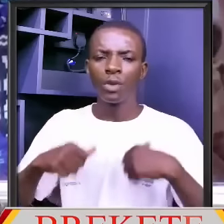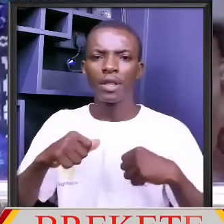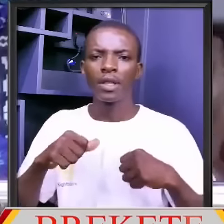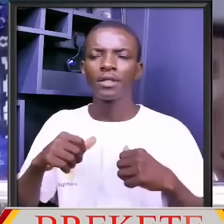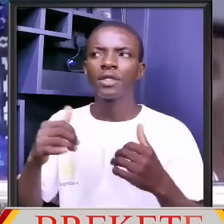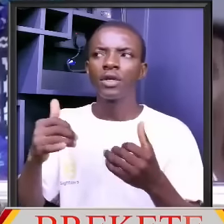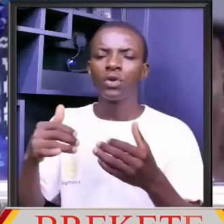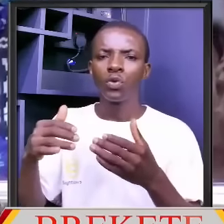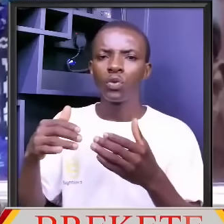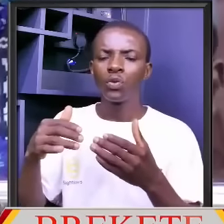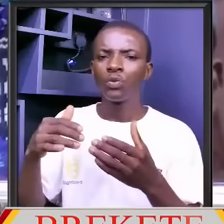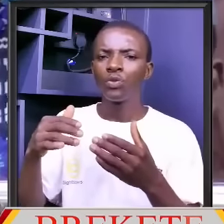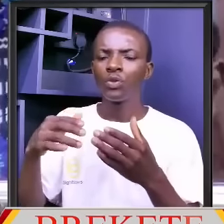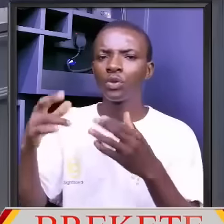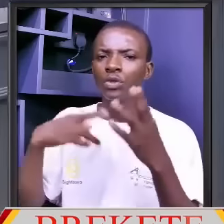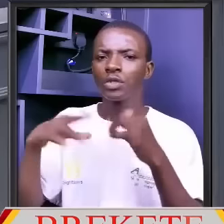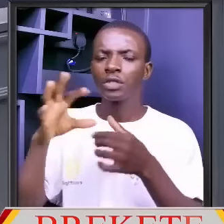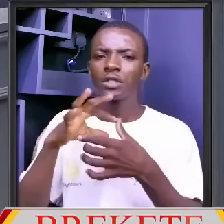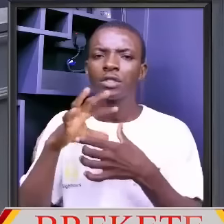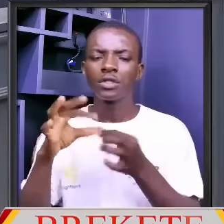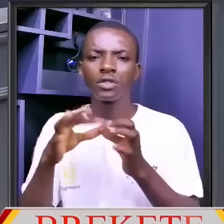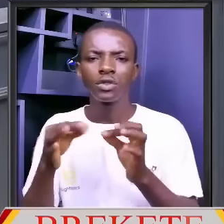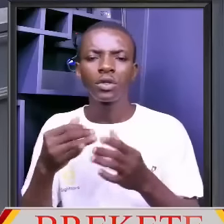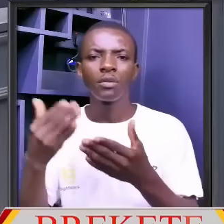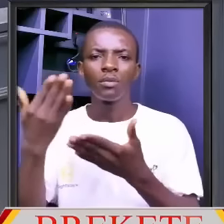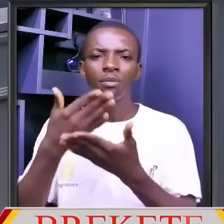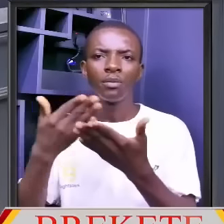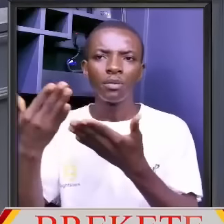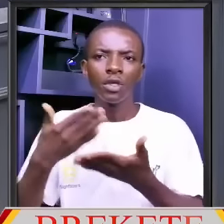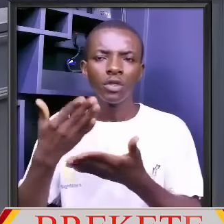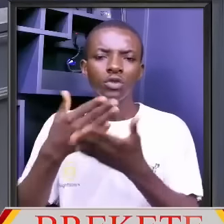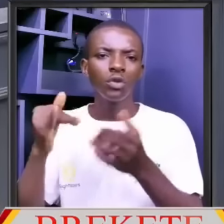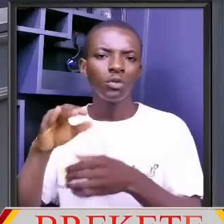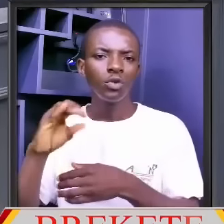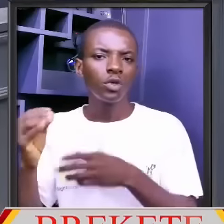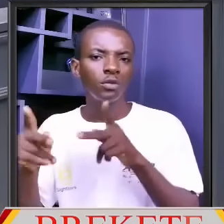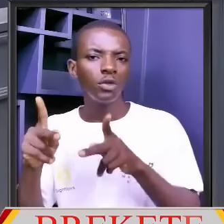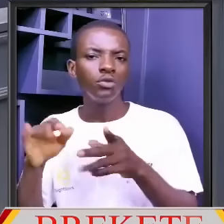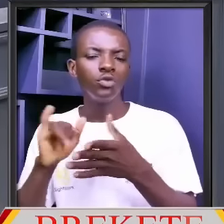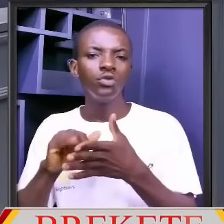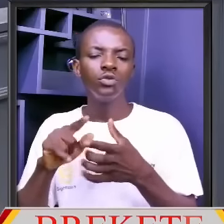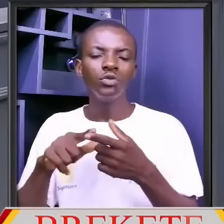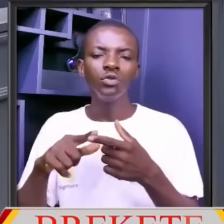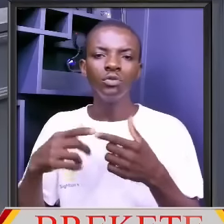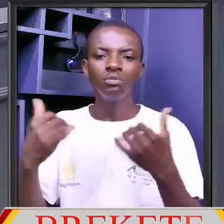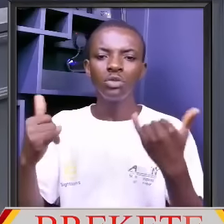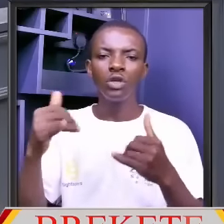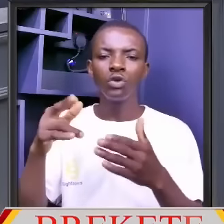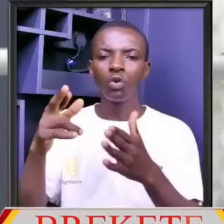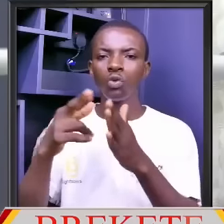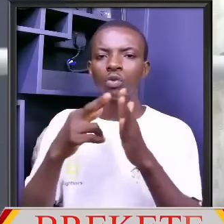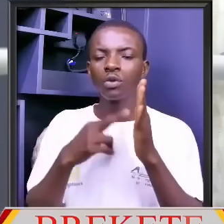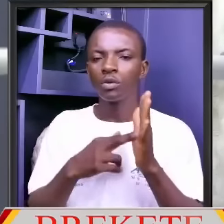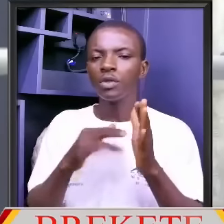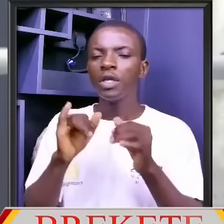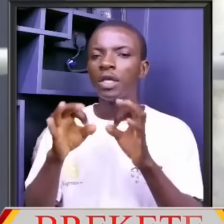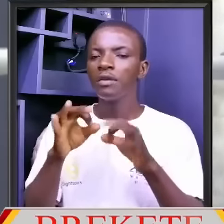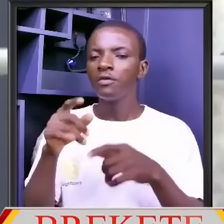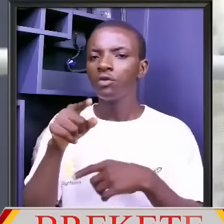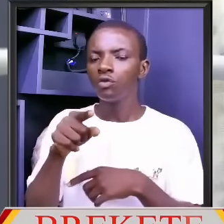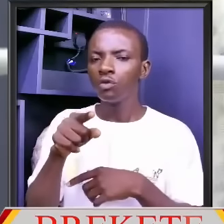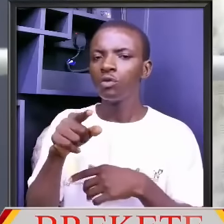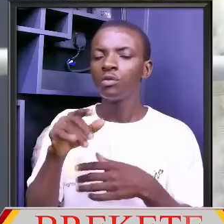docu-dramatize, we they reenact the story, bring some other characters to play your role. And if